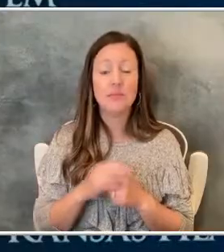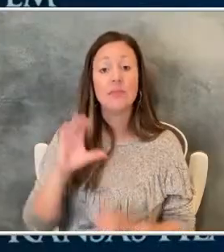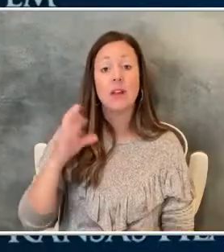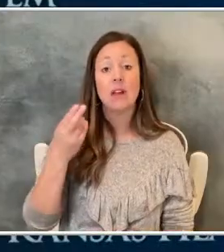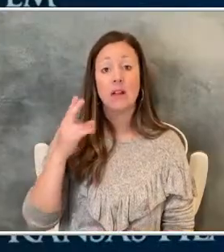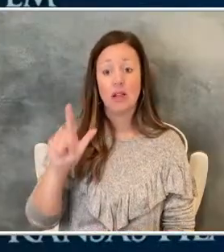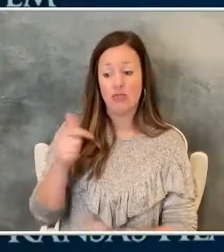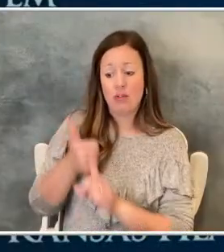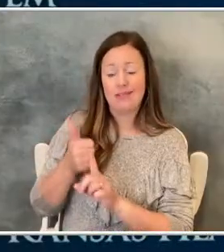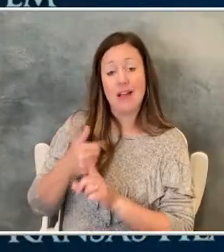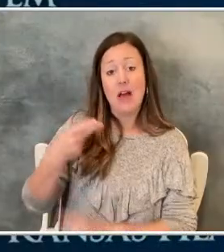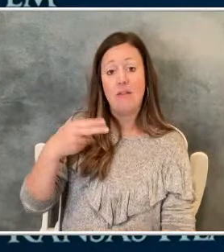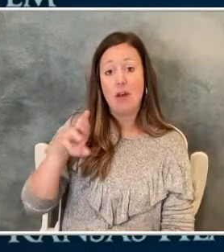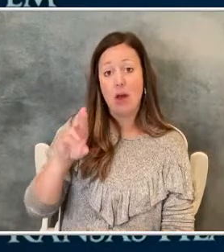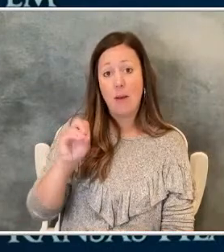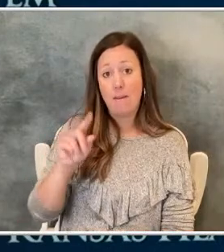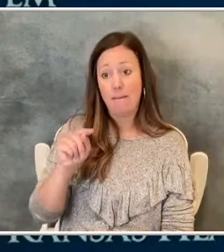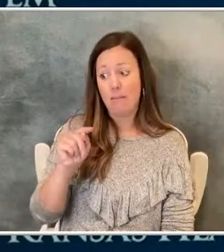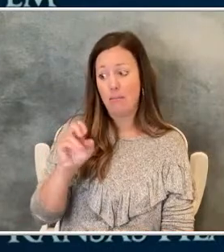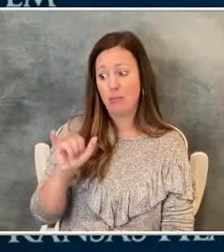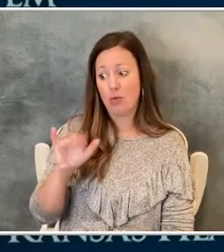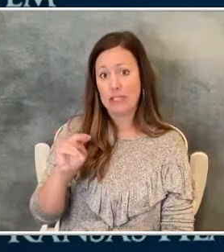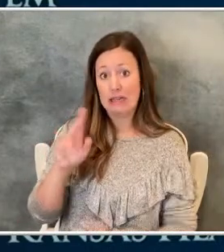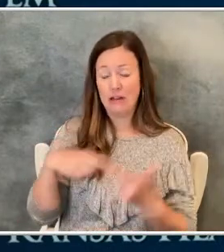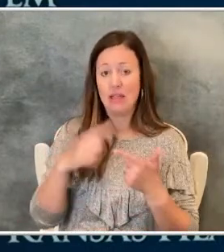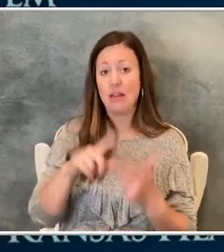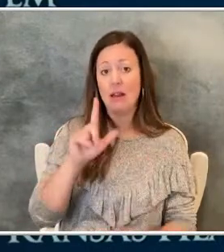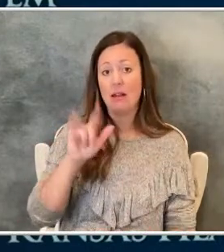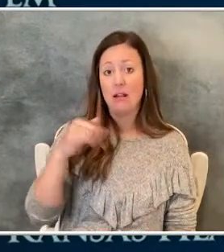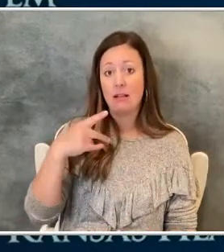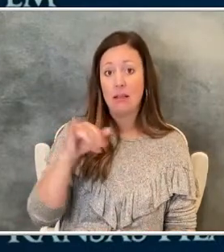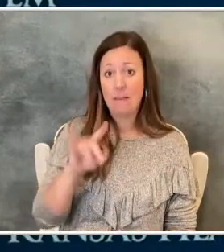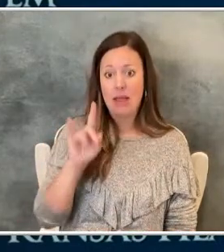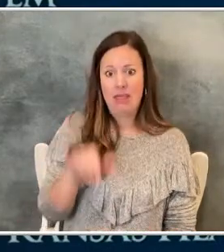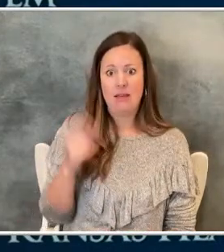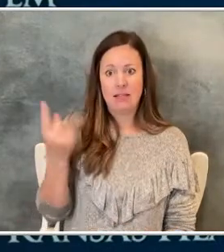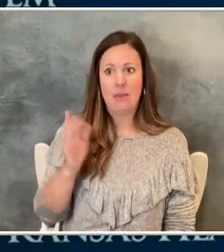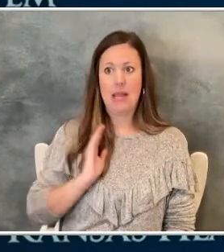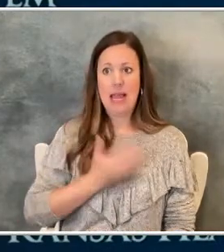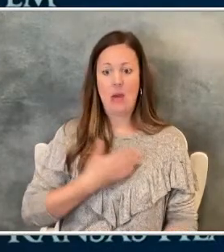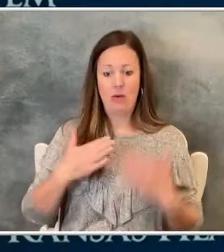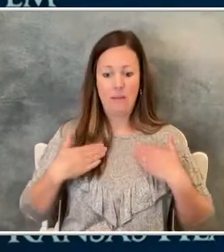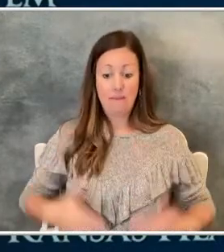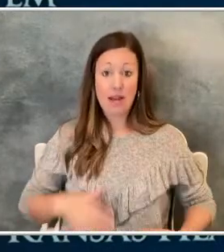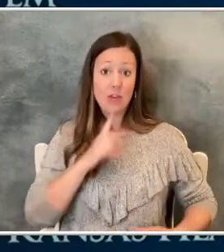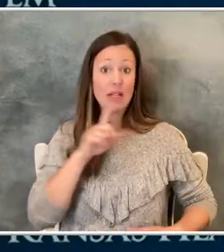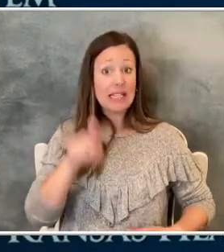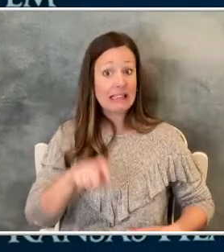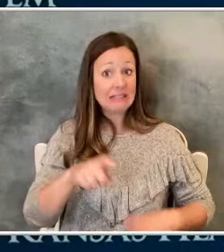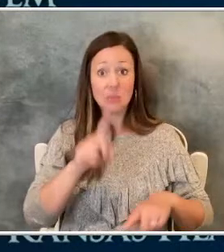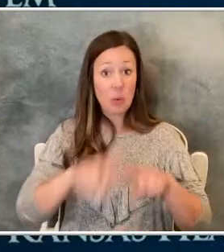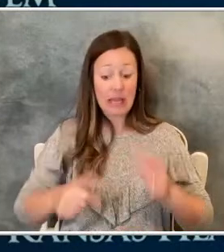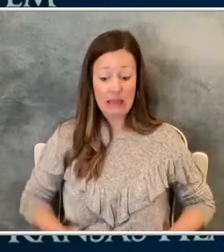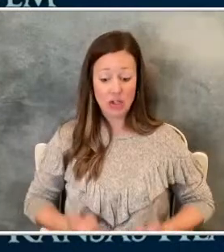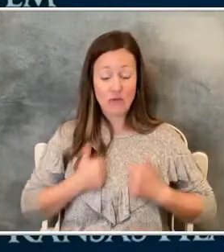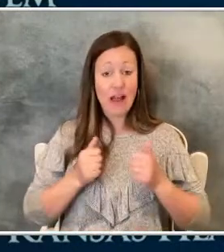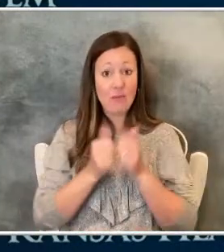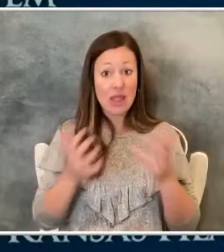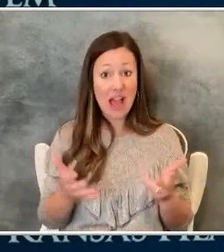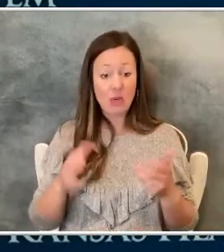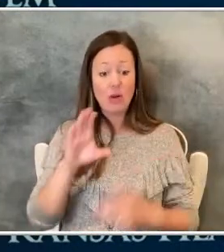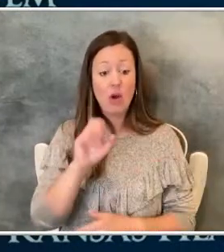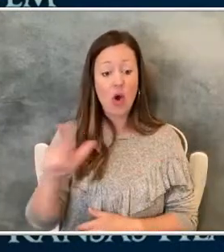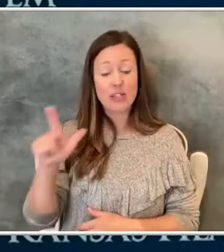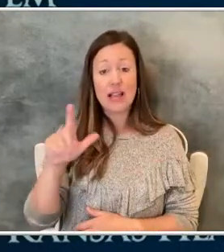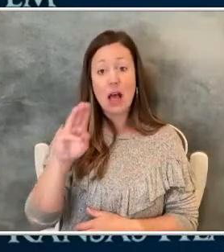protein, lipid that's our body needs. We can't survive without cholesterol. Our cell membranes have a ratio of